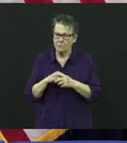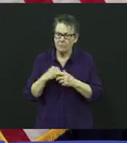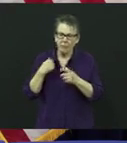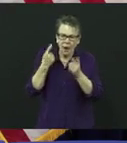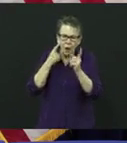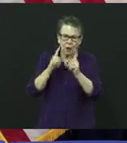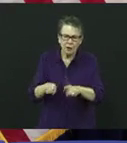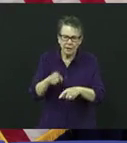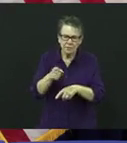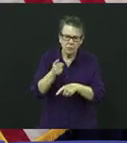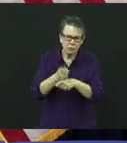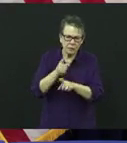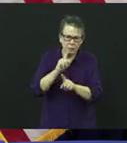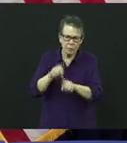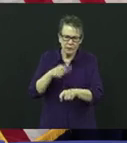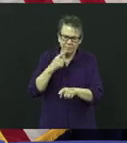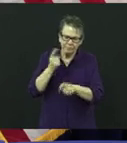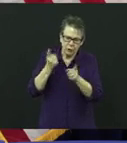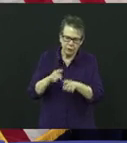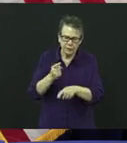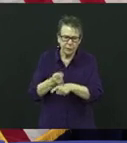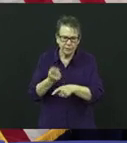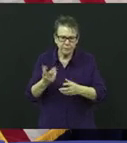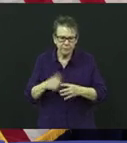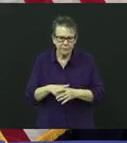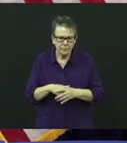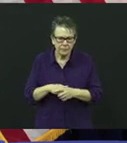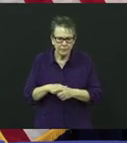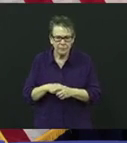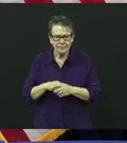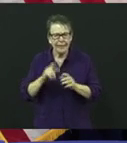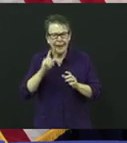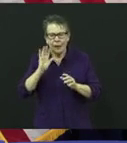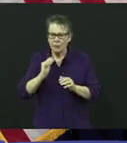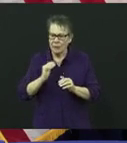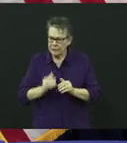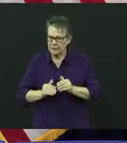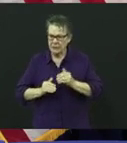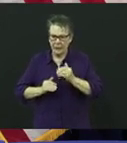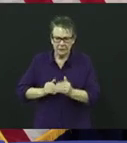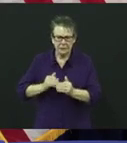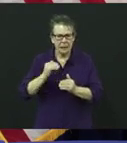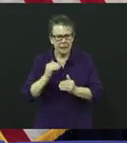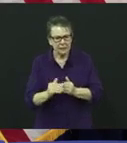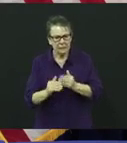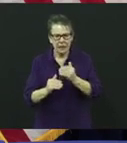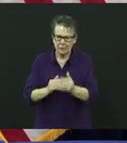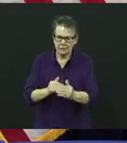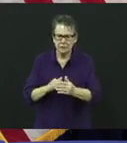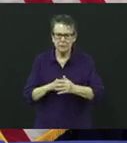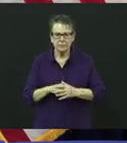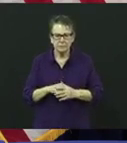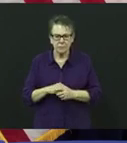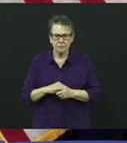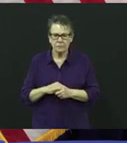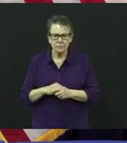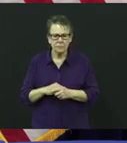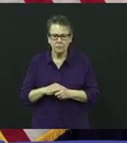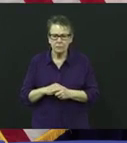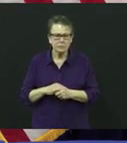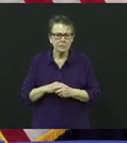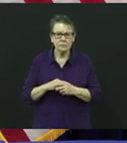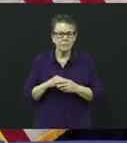And if other states that have done it, not many have done this. We know Connecticut has done this, and their experience suggests that it takes some time for